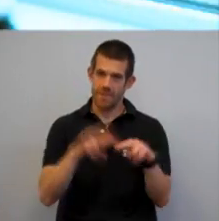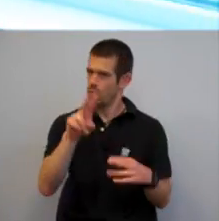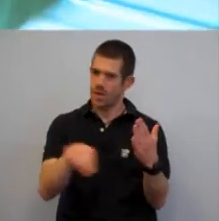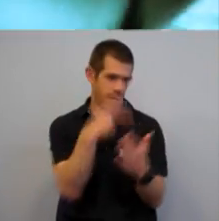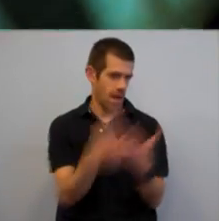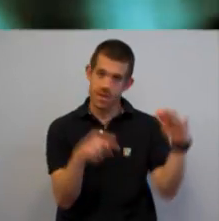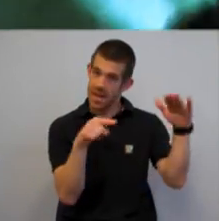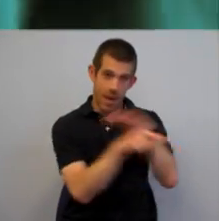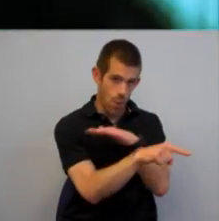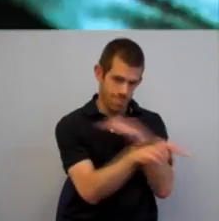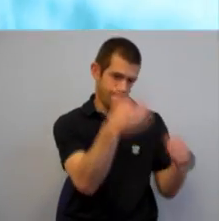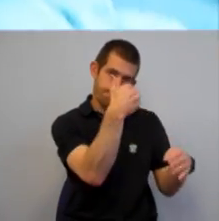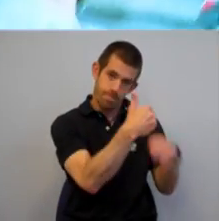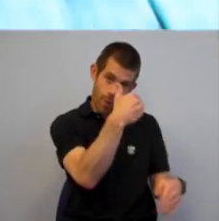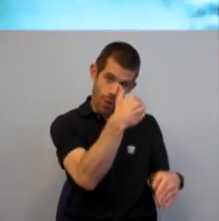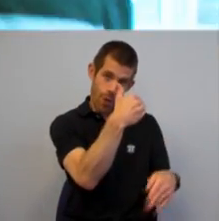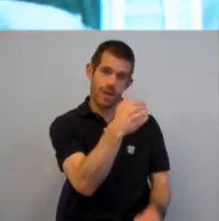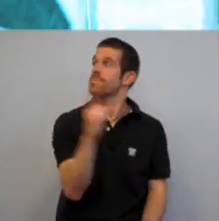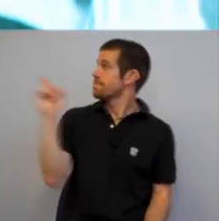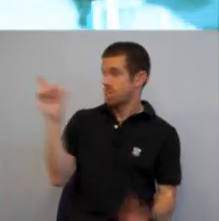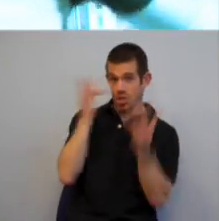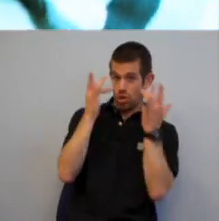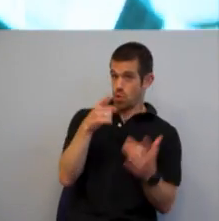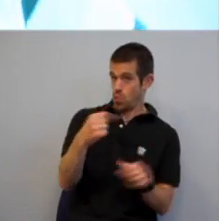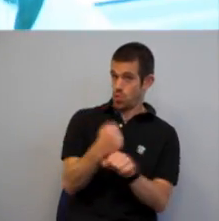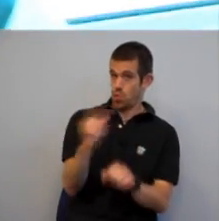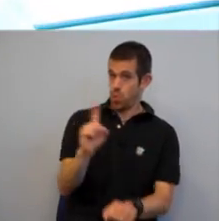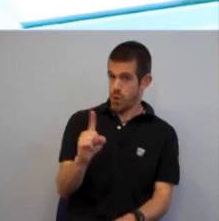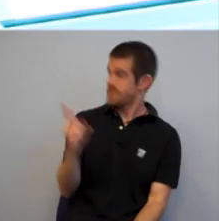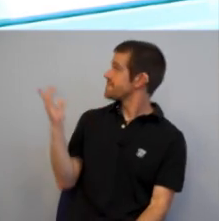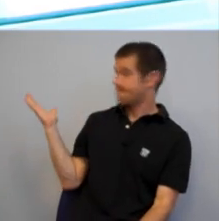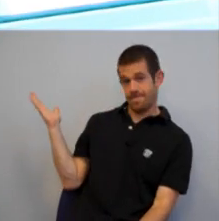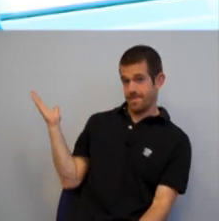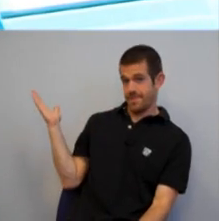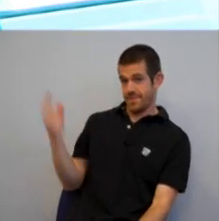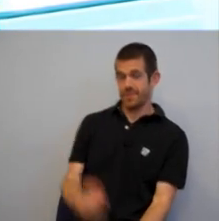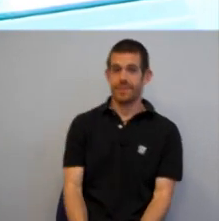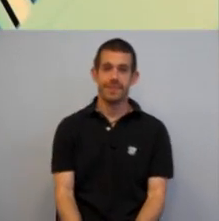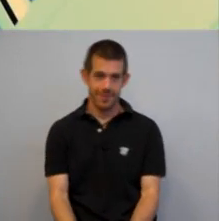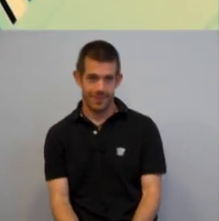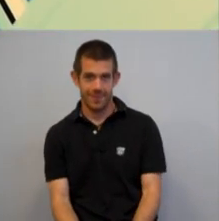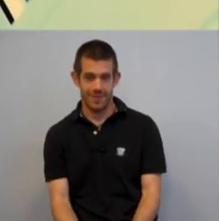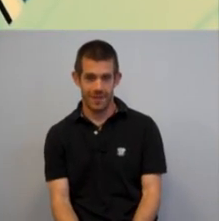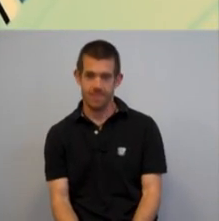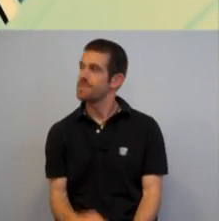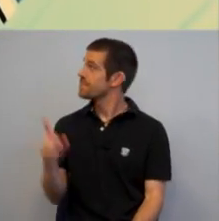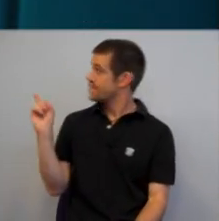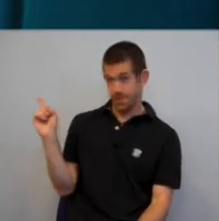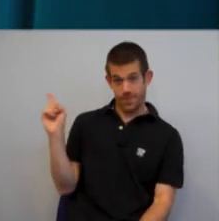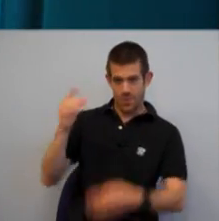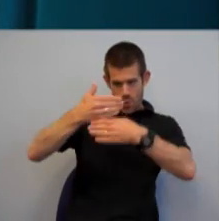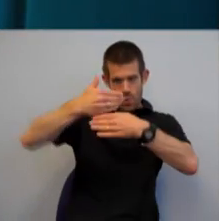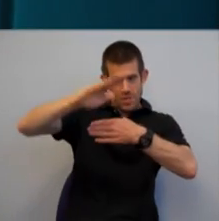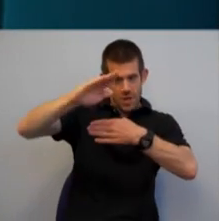If your escape route is blocked, do what Ben does next. Help! I'm trapped upstairs.